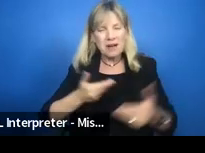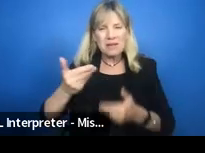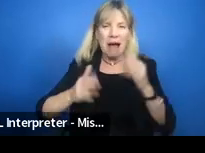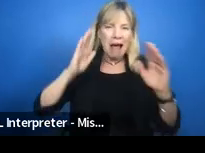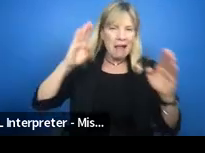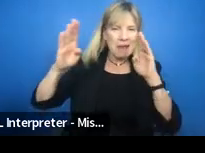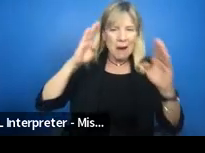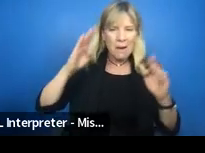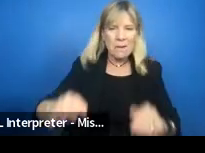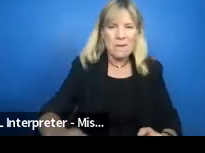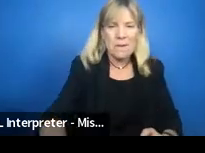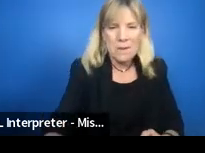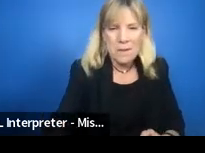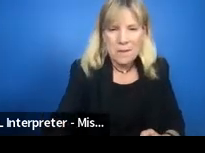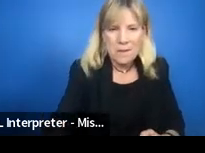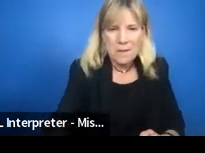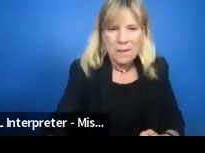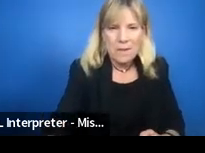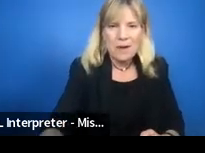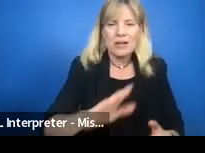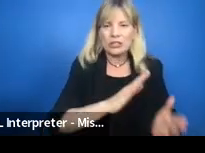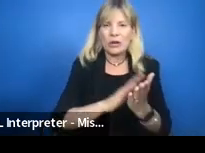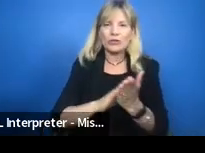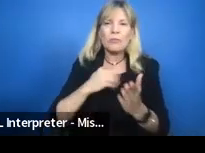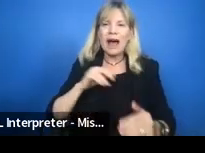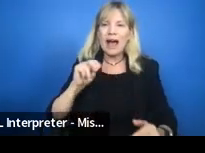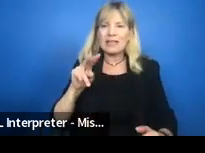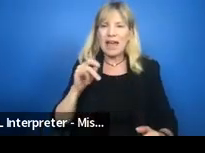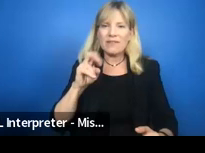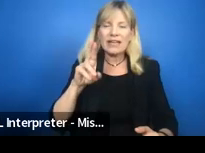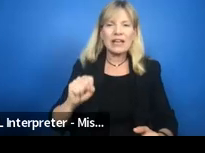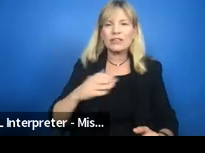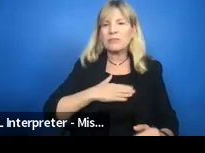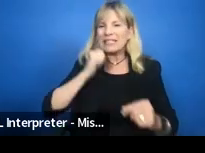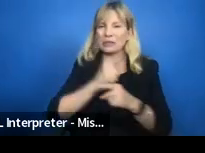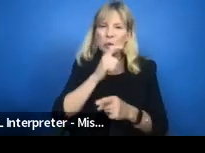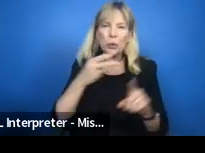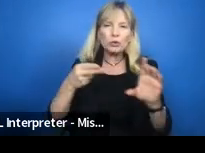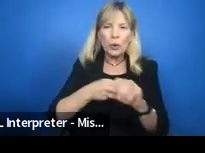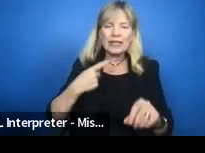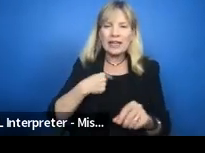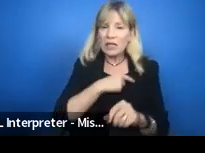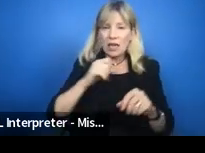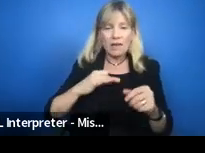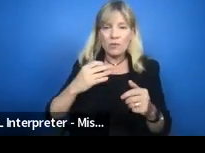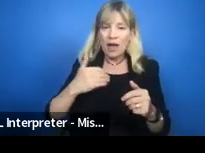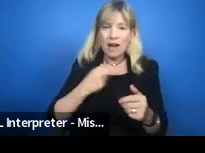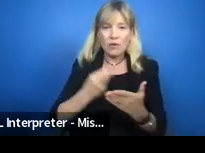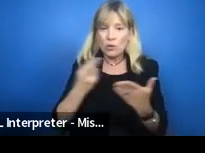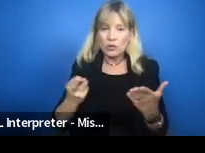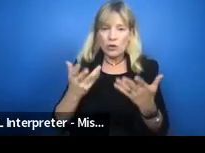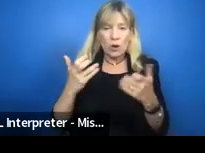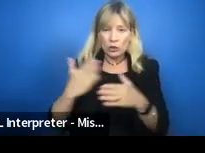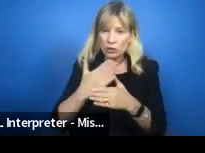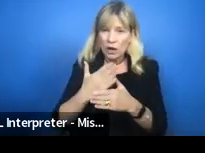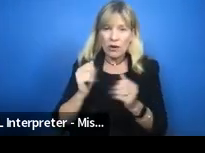y'all. Shout out to my navigators and assisters who might be joining us. If you have any resources that you want to share in